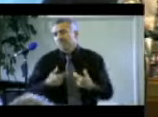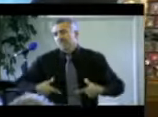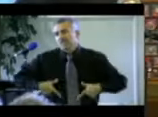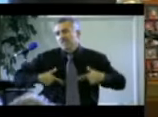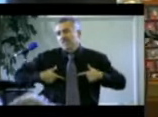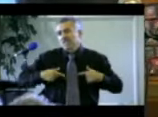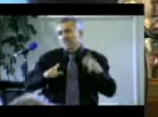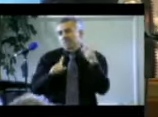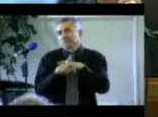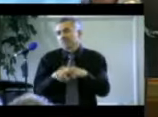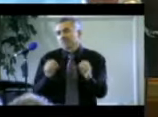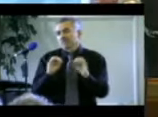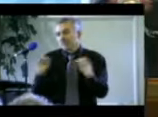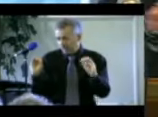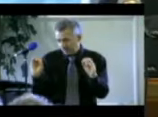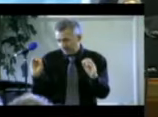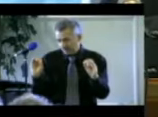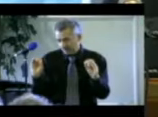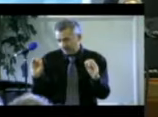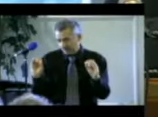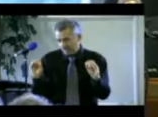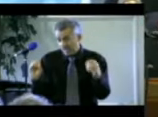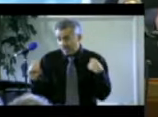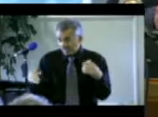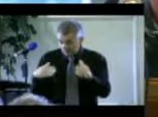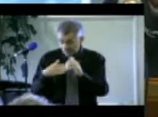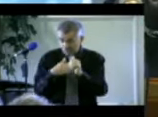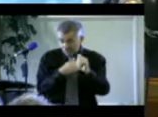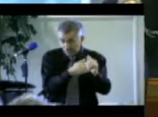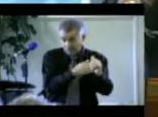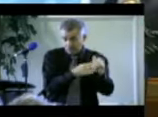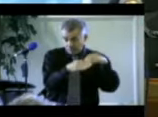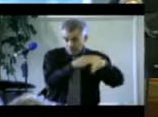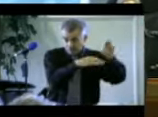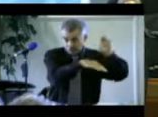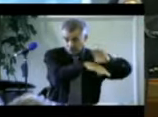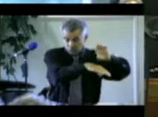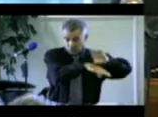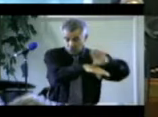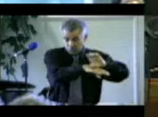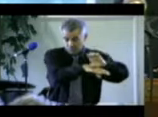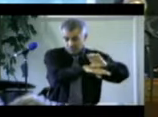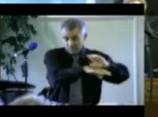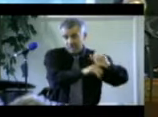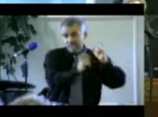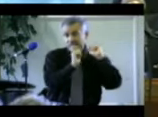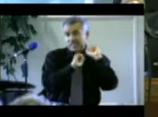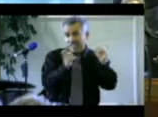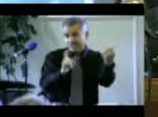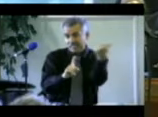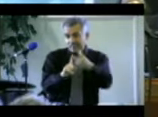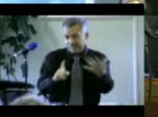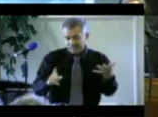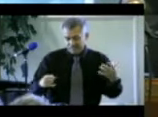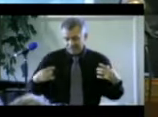If I'm the leader of community services and I give all of my possessions to the poor and